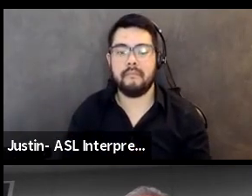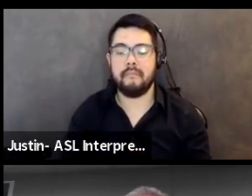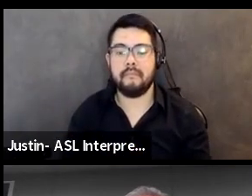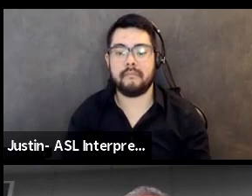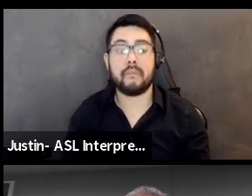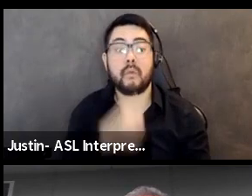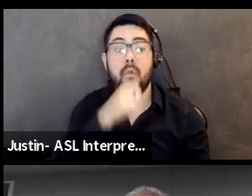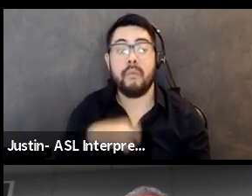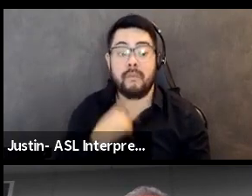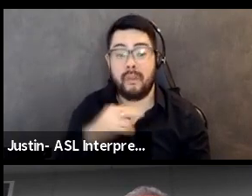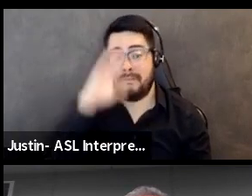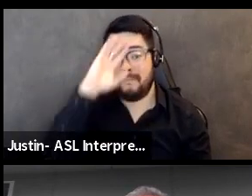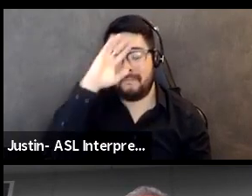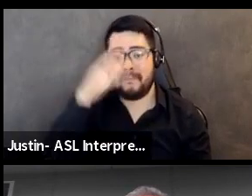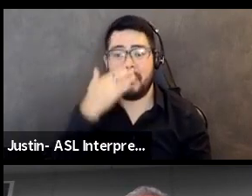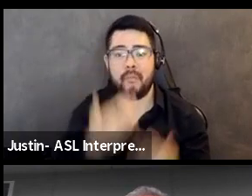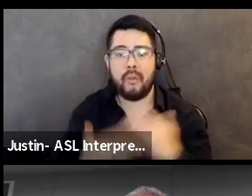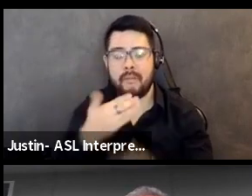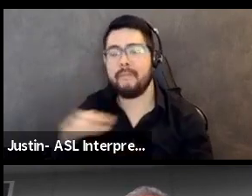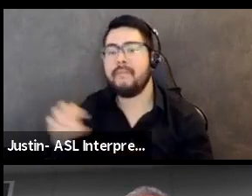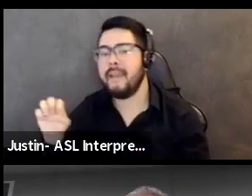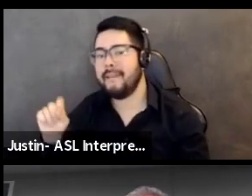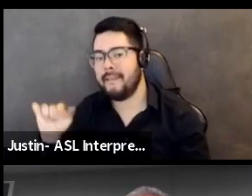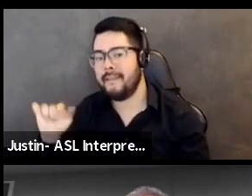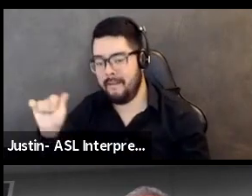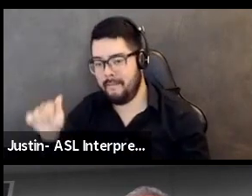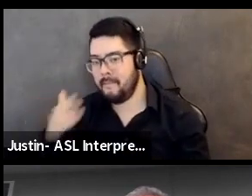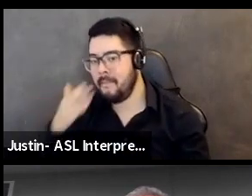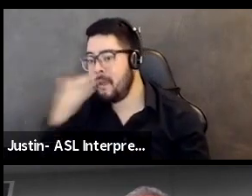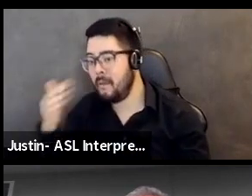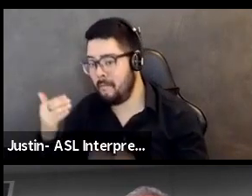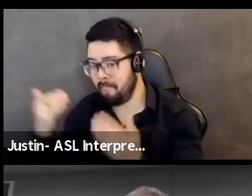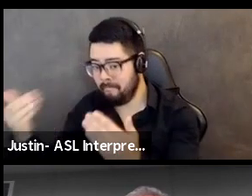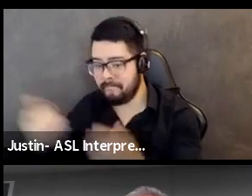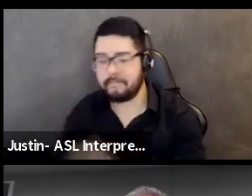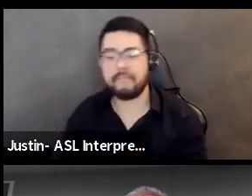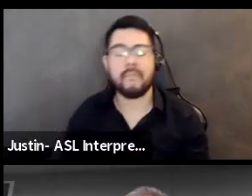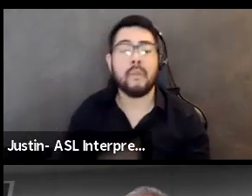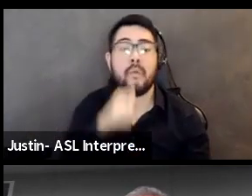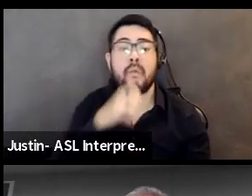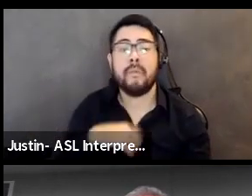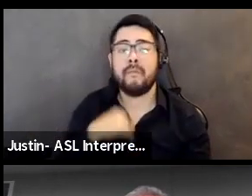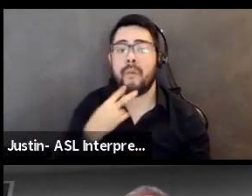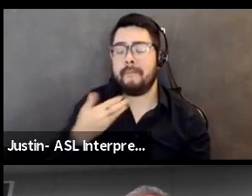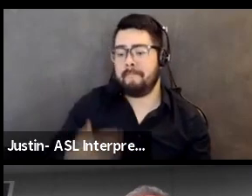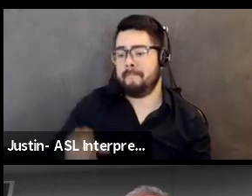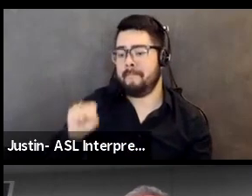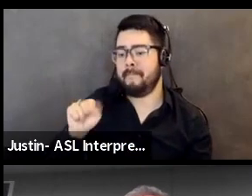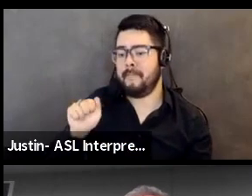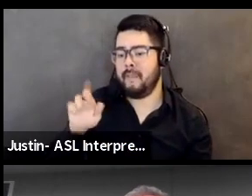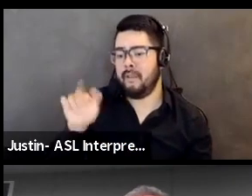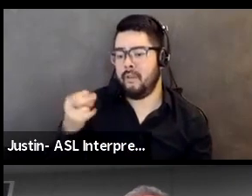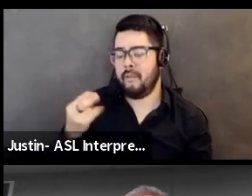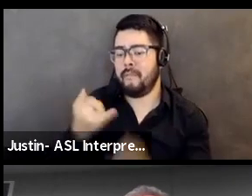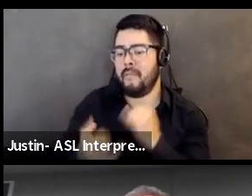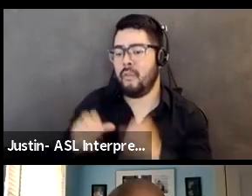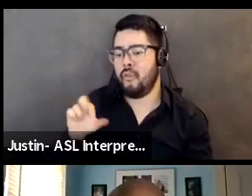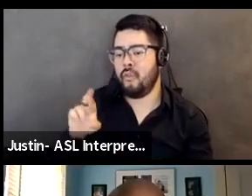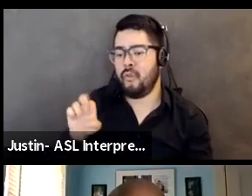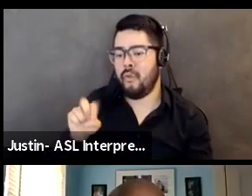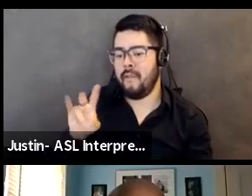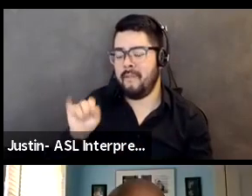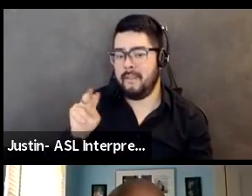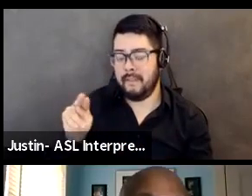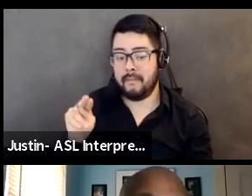good morning thank you miss crevison please proceed my name is sarah crevaston and i am a parent of three kids at